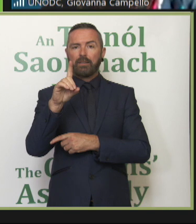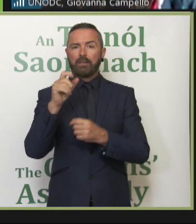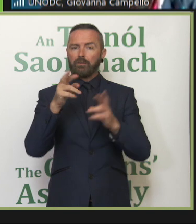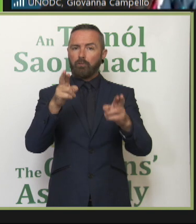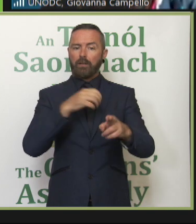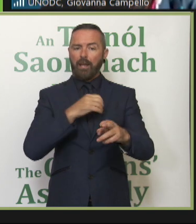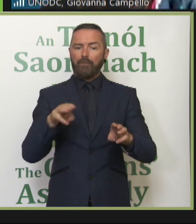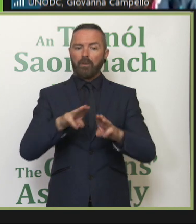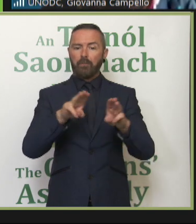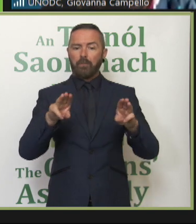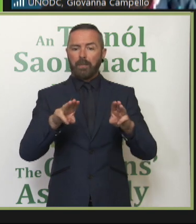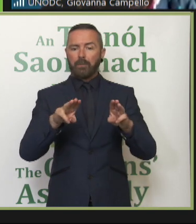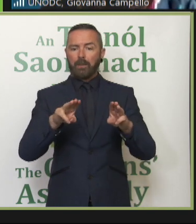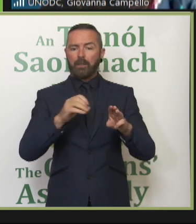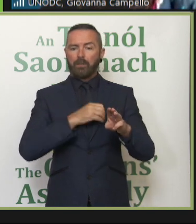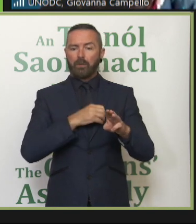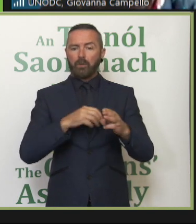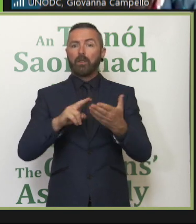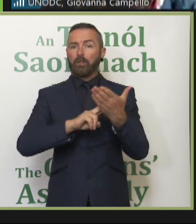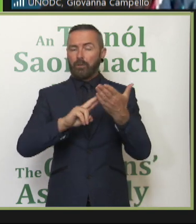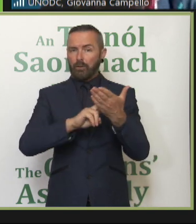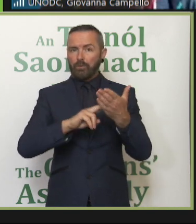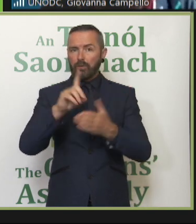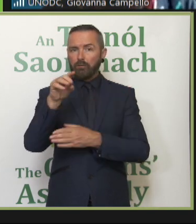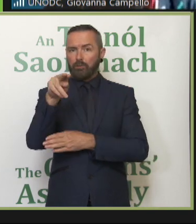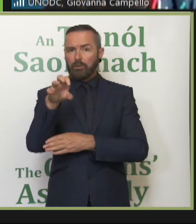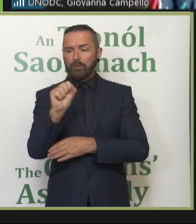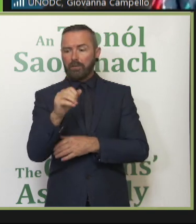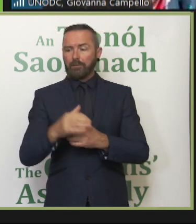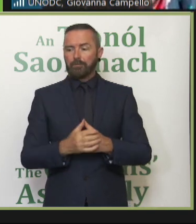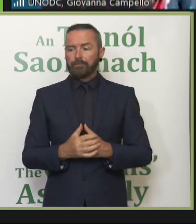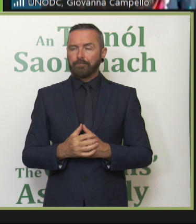of people vulnerable to starting to use drugs.